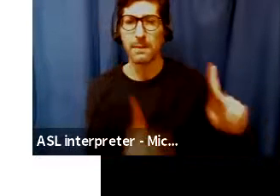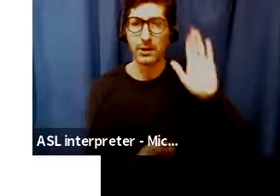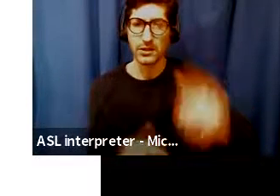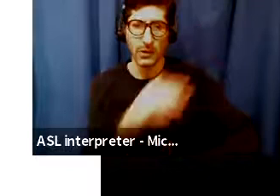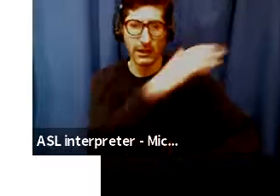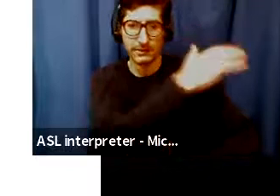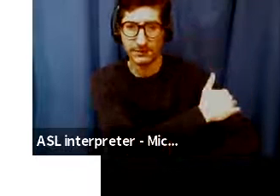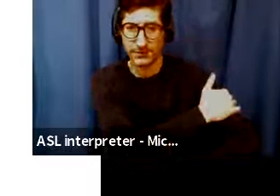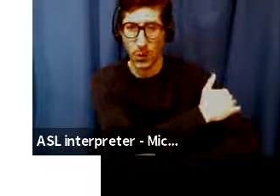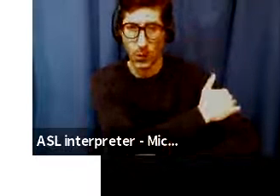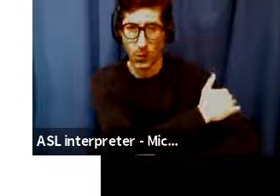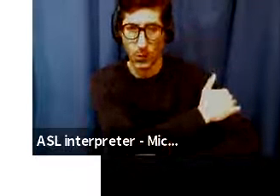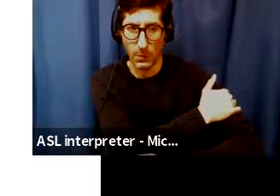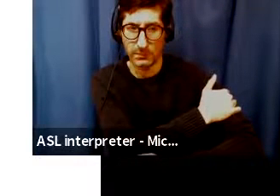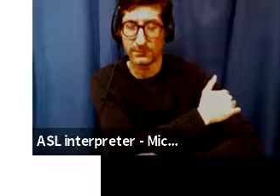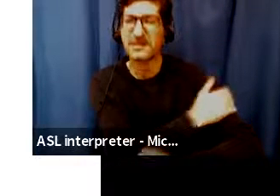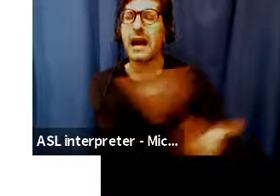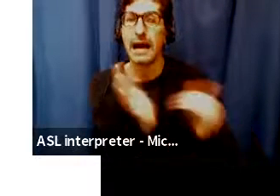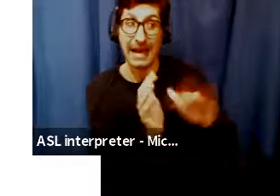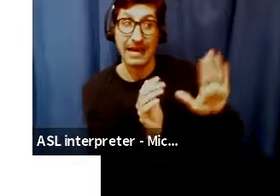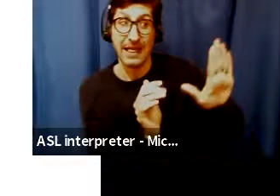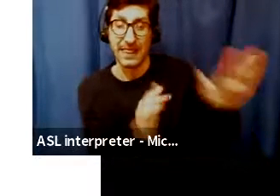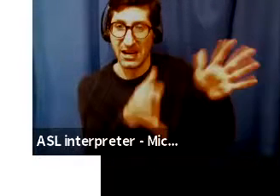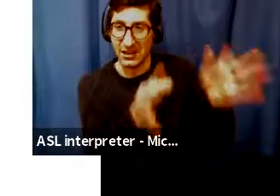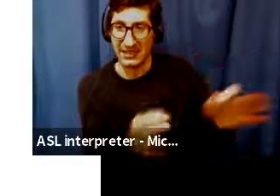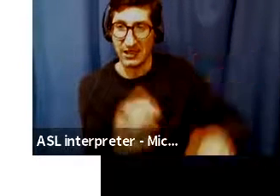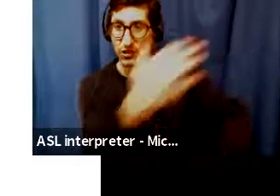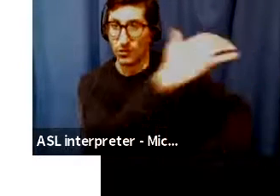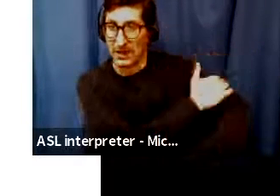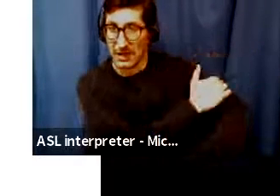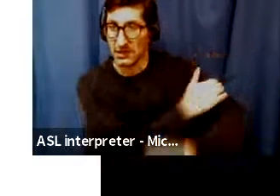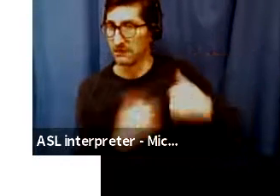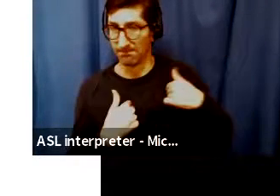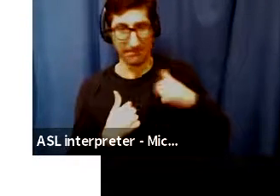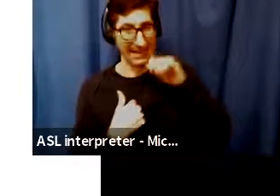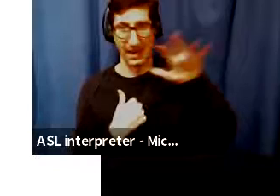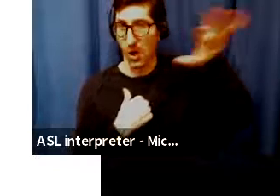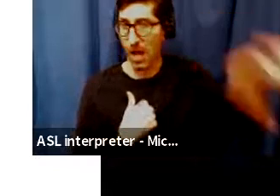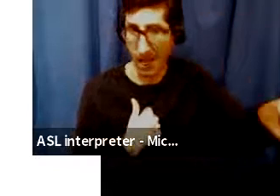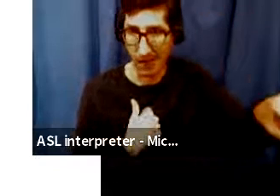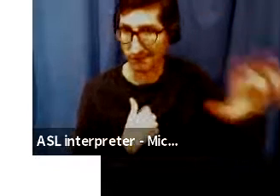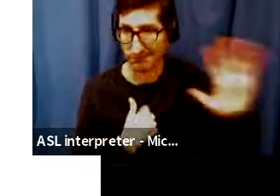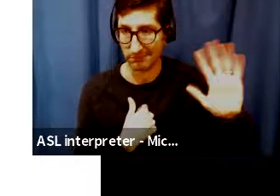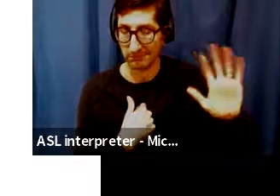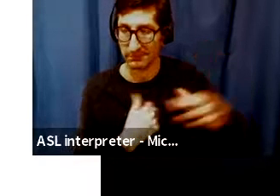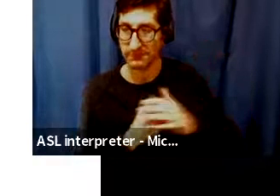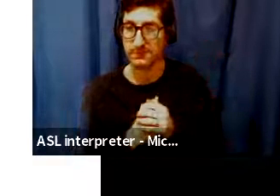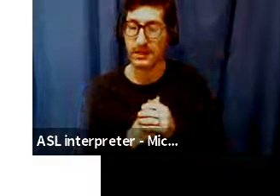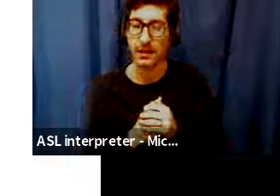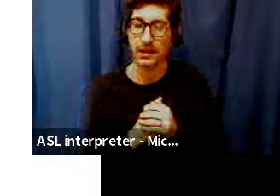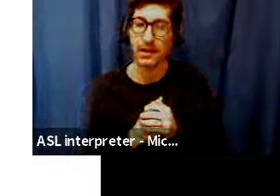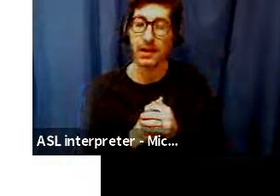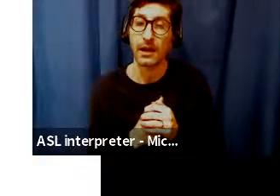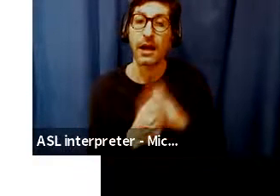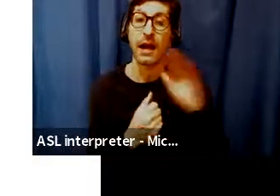elbow. Again, they're taking your arm, you're not touching the person. And let them know